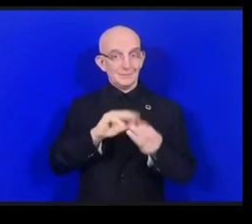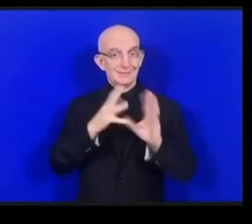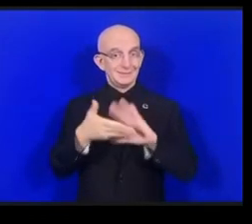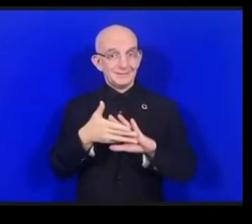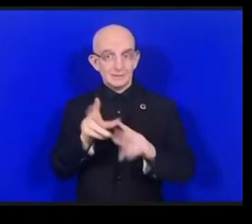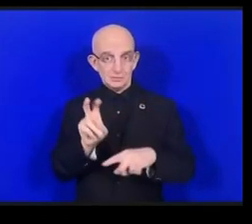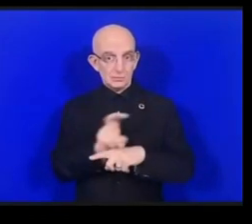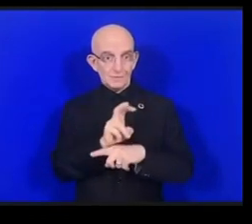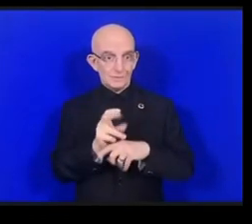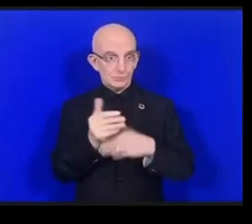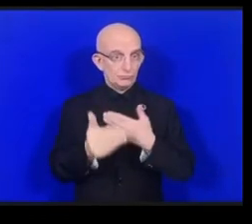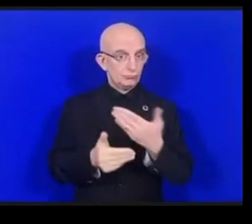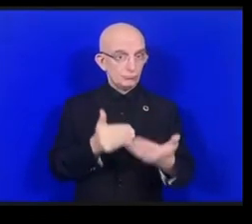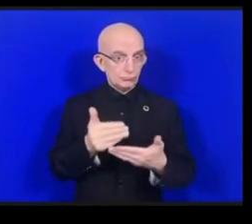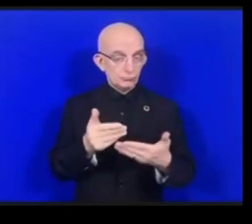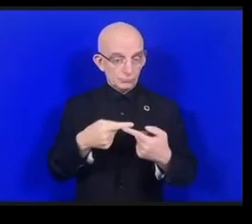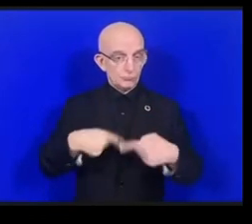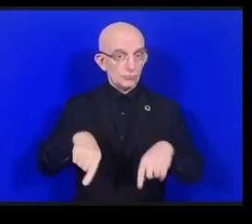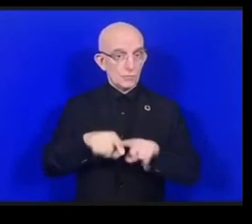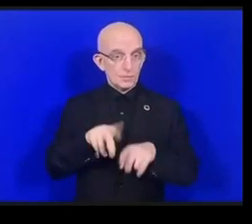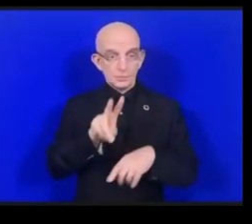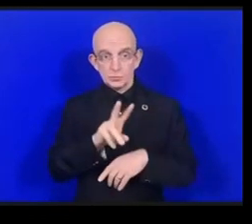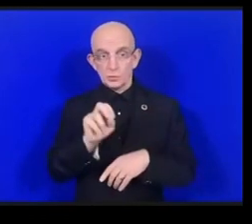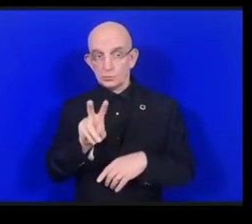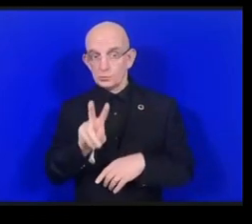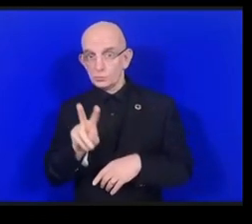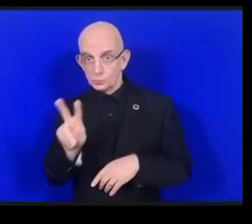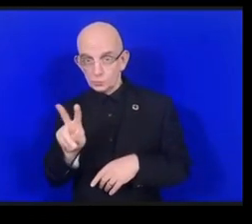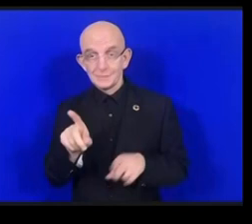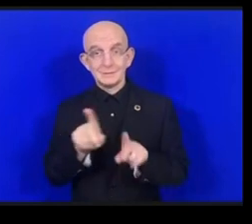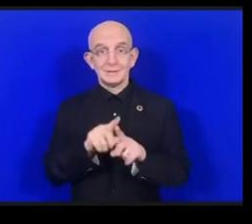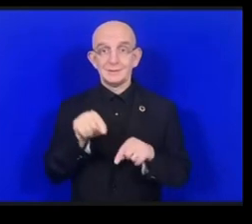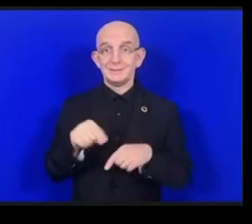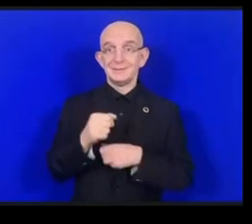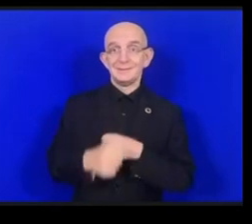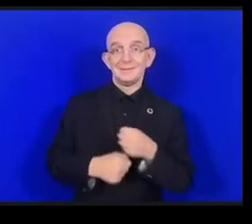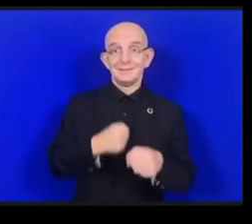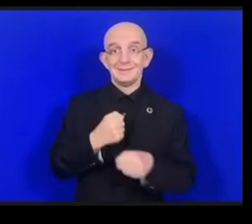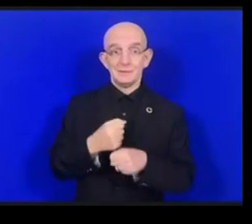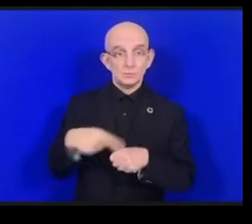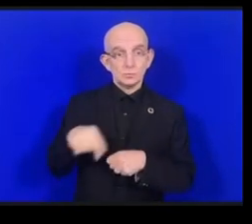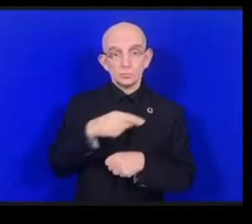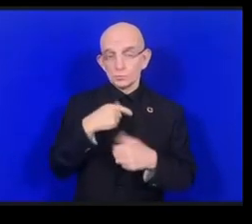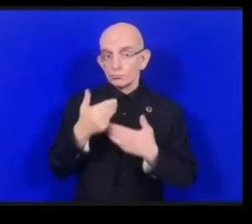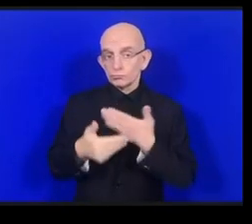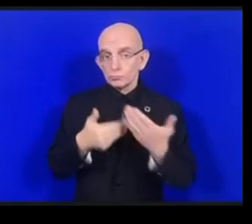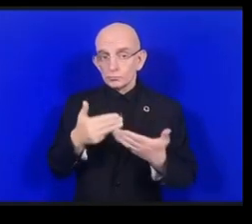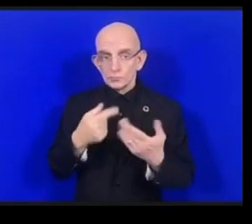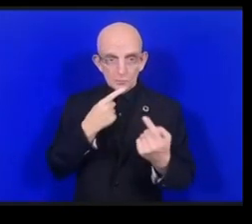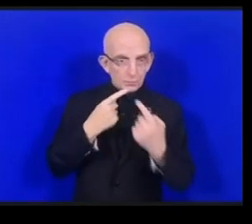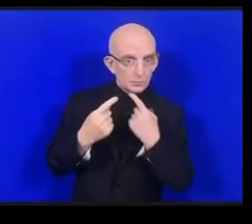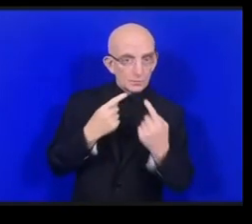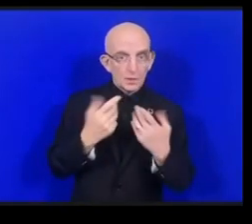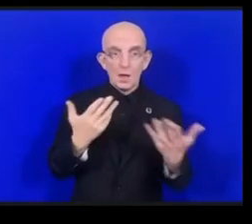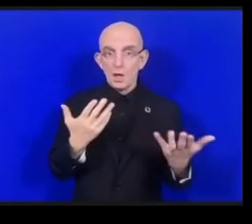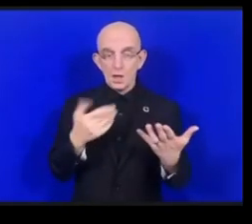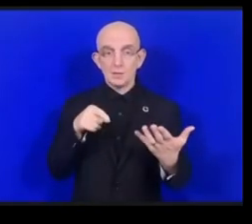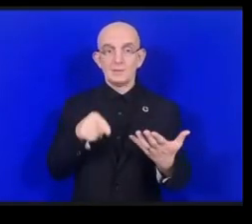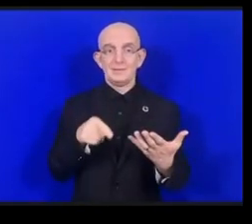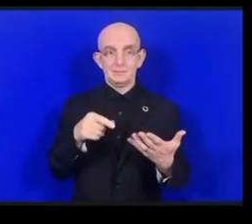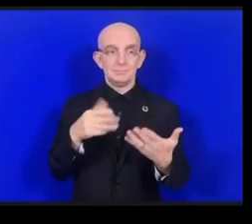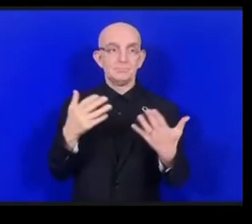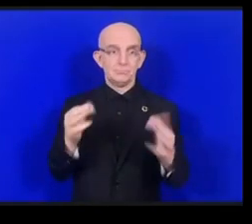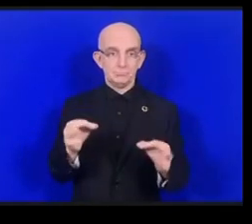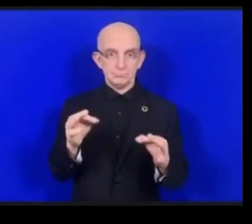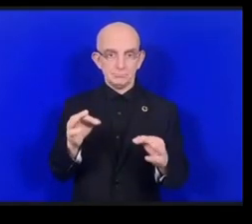uh um taking the part of the mentorship role at the I amb program where the Y people